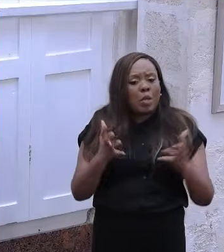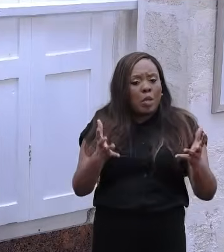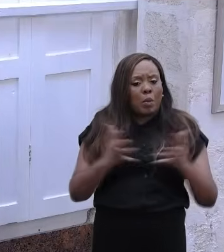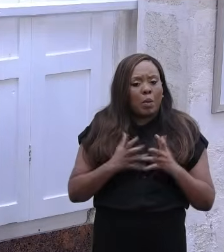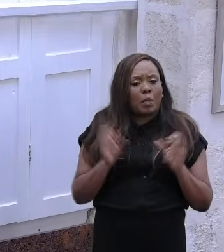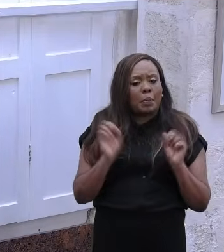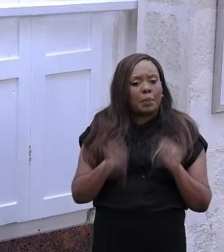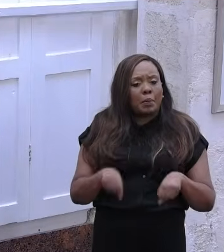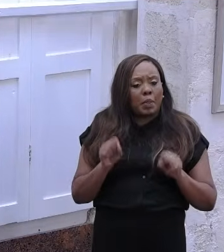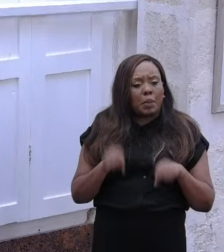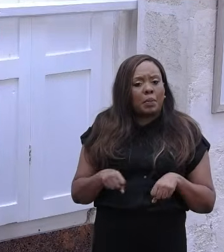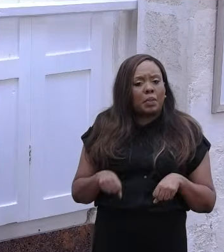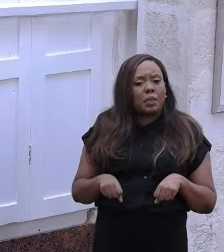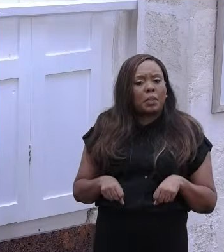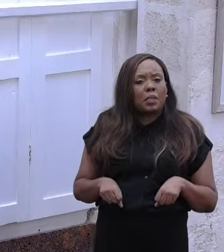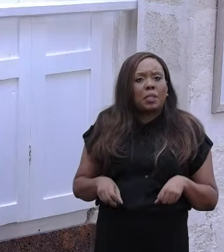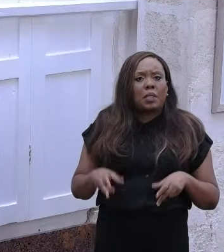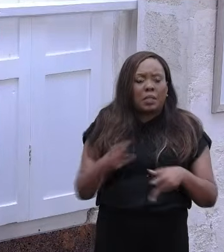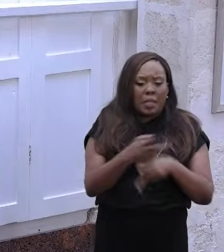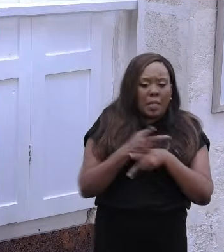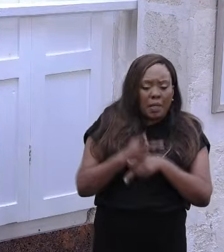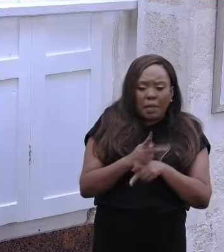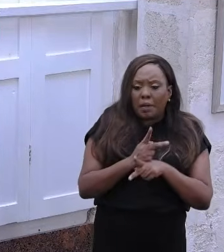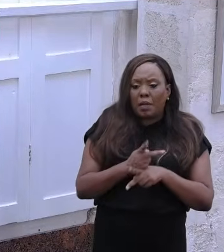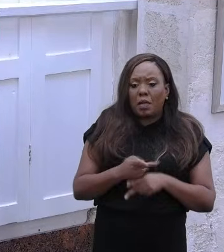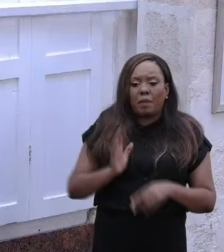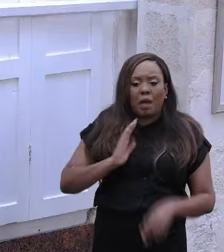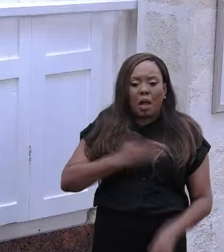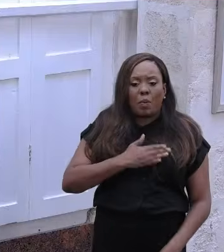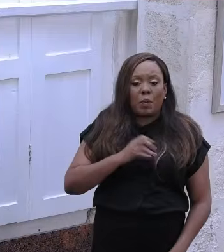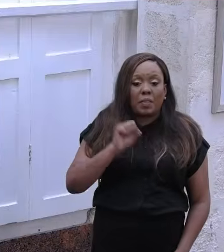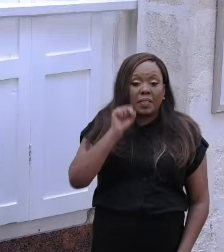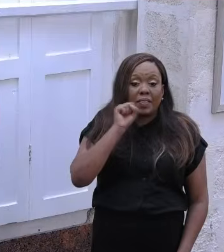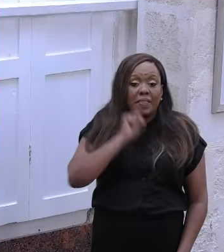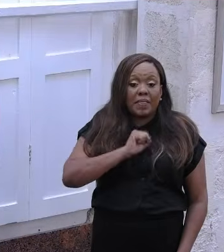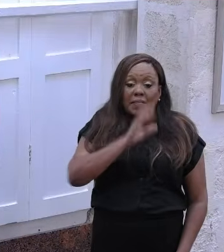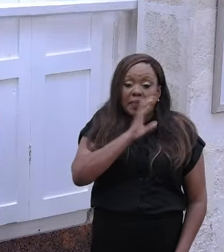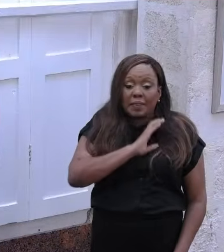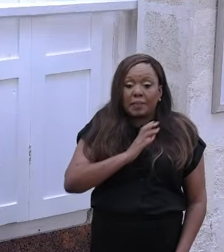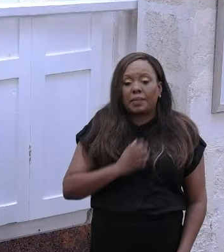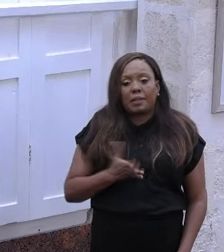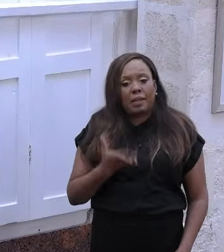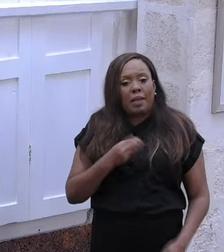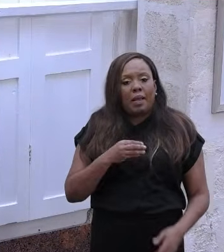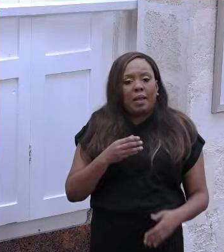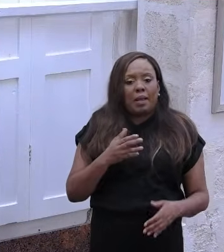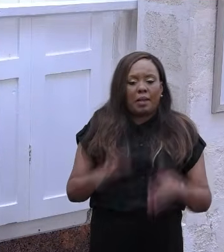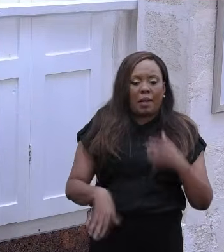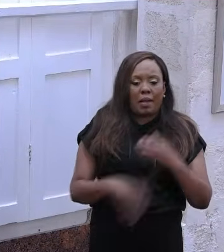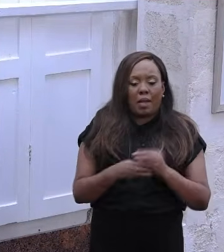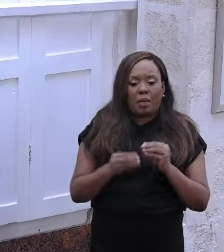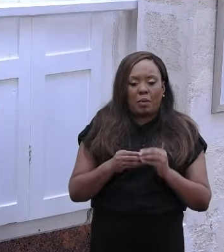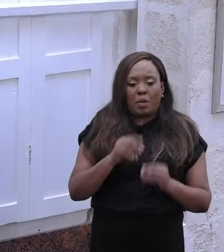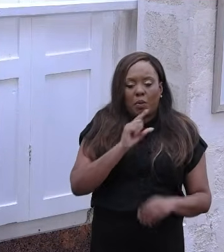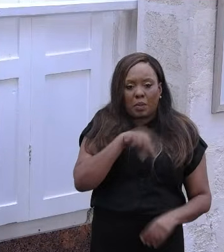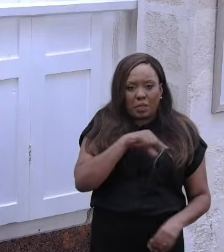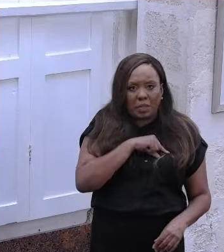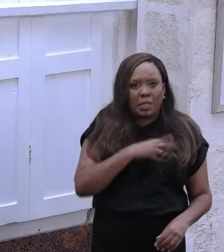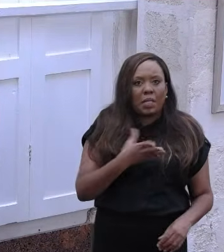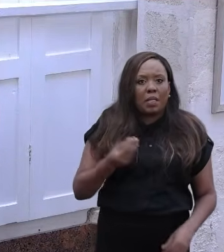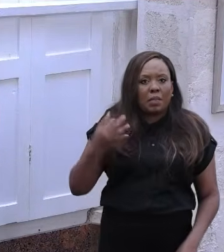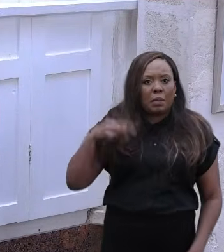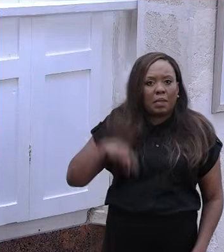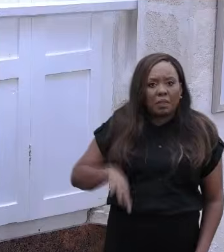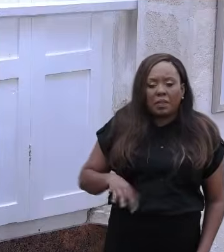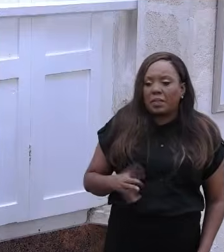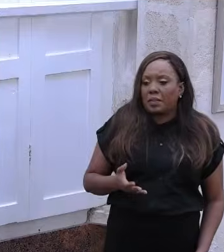at the same time bring people of quality who can add to the country and bring benefits to the country, either by their